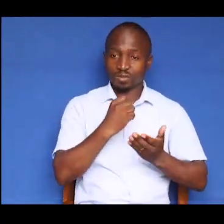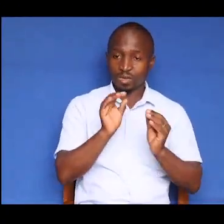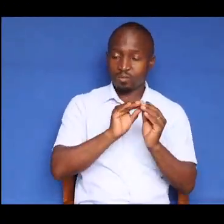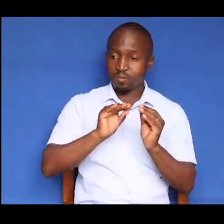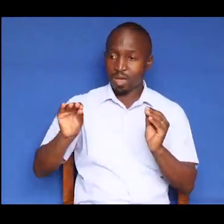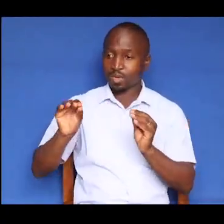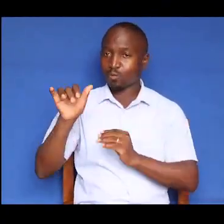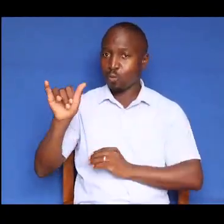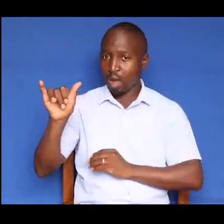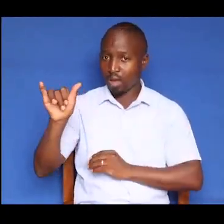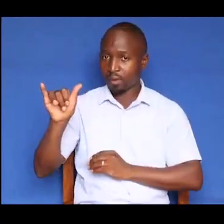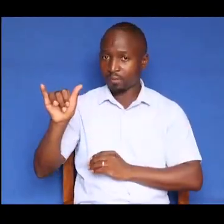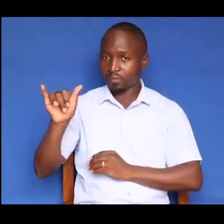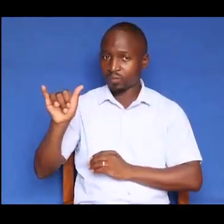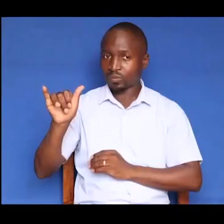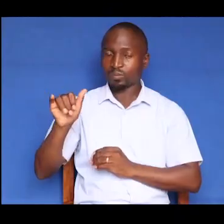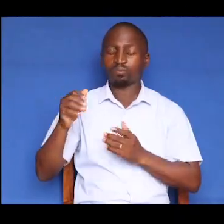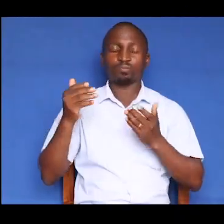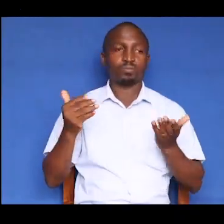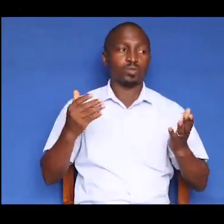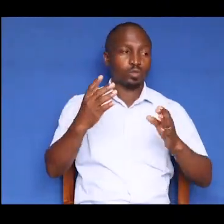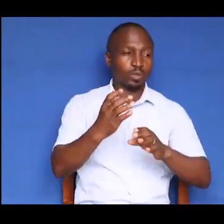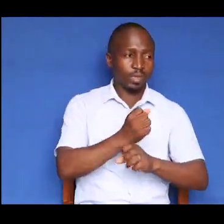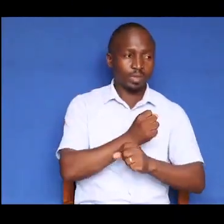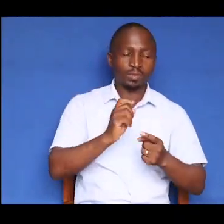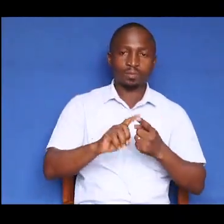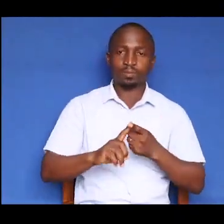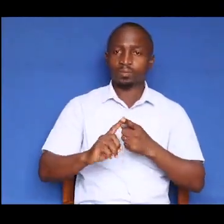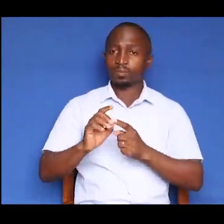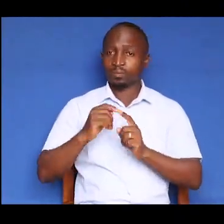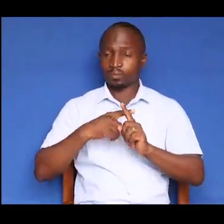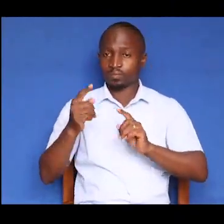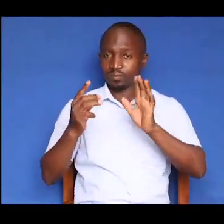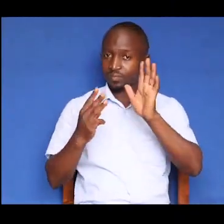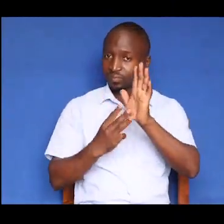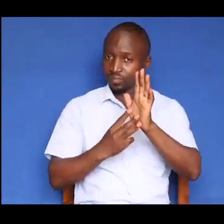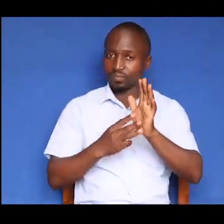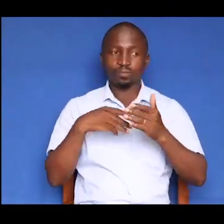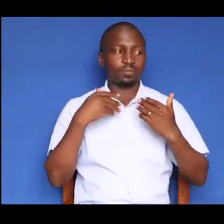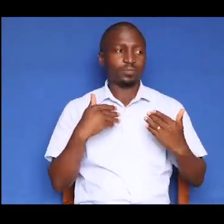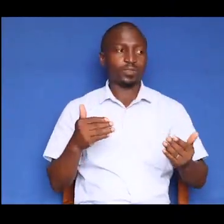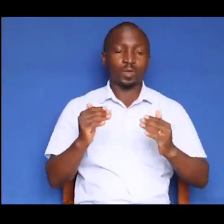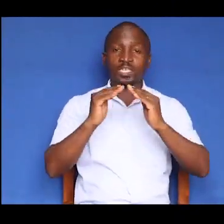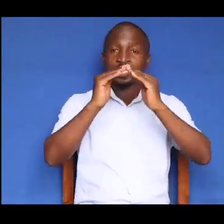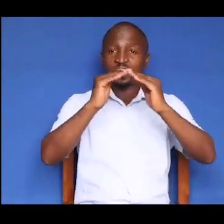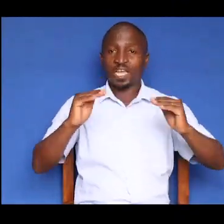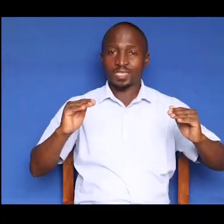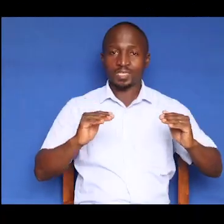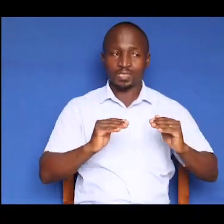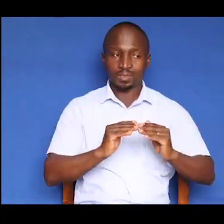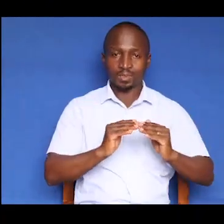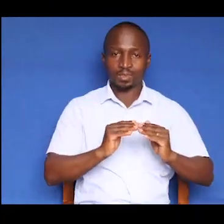substitute y in investment function to get this 800. So here, a change in